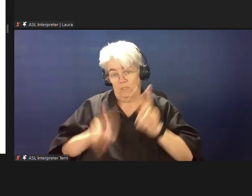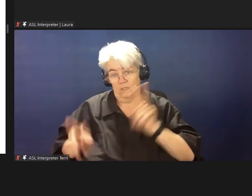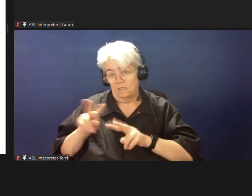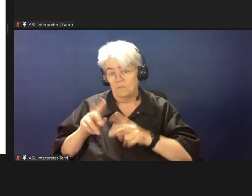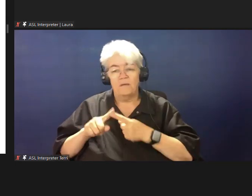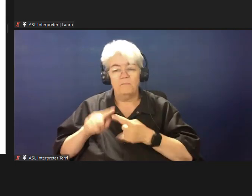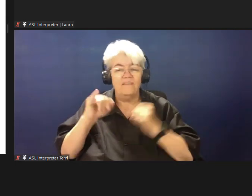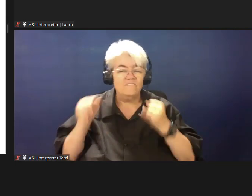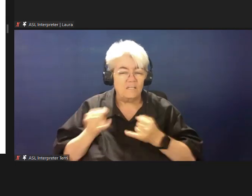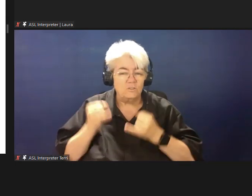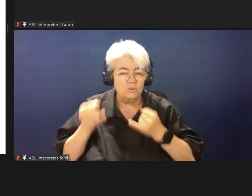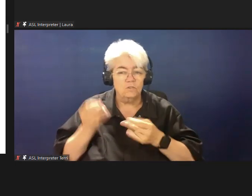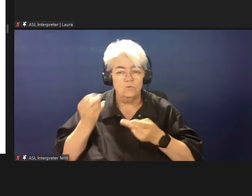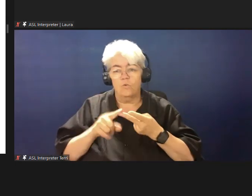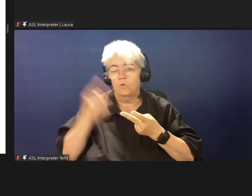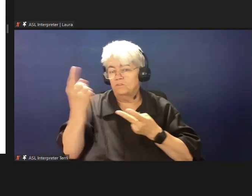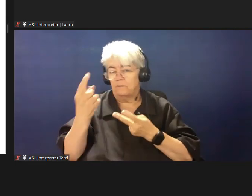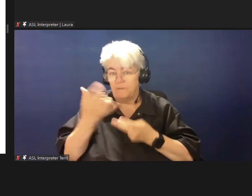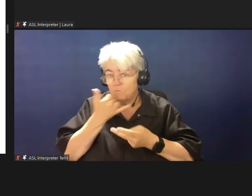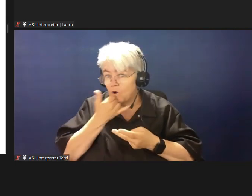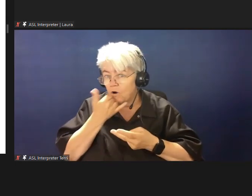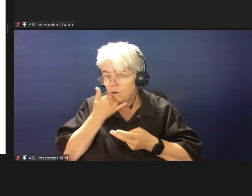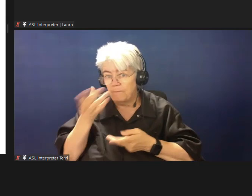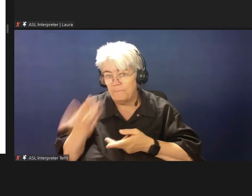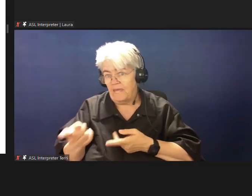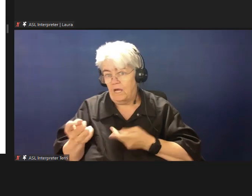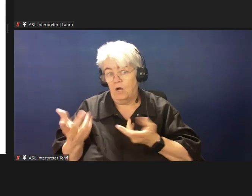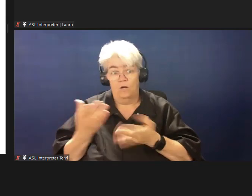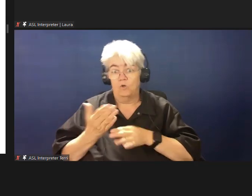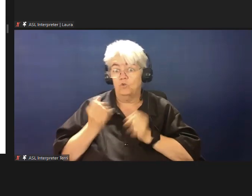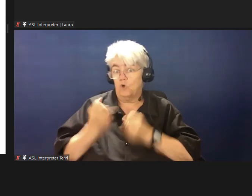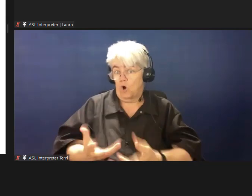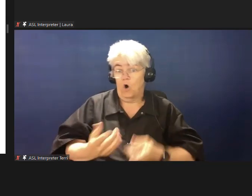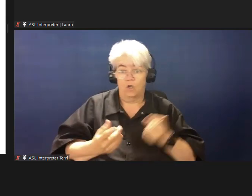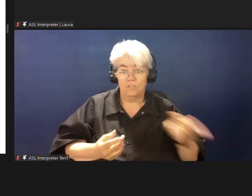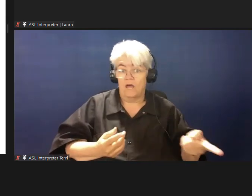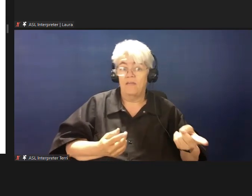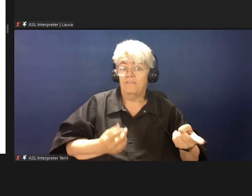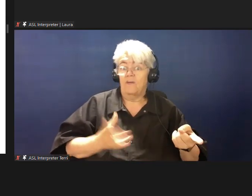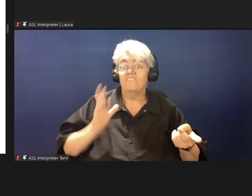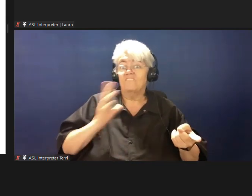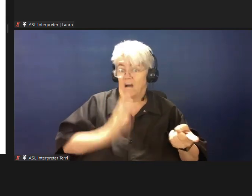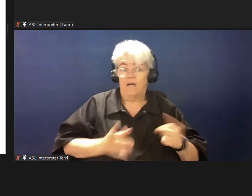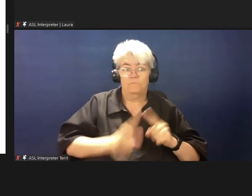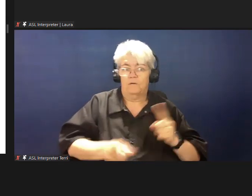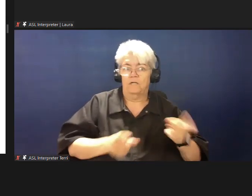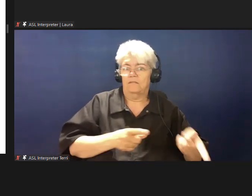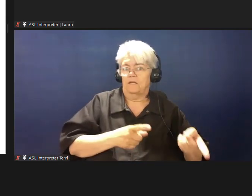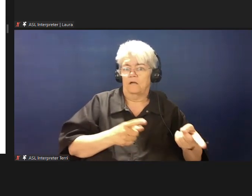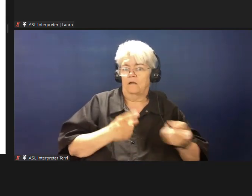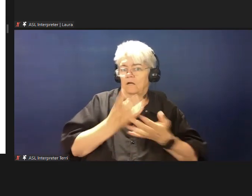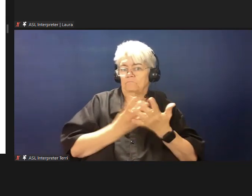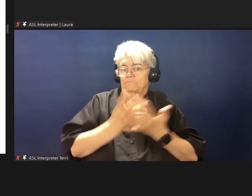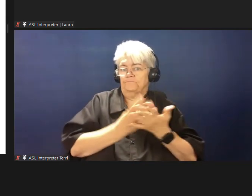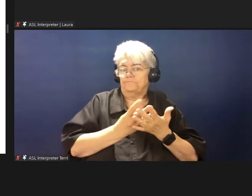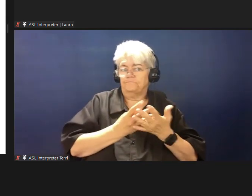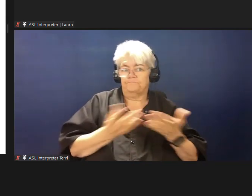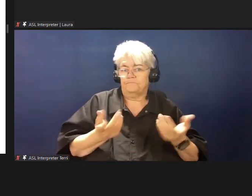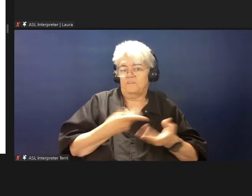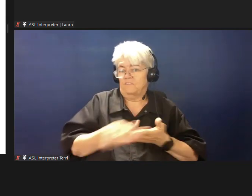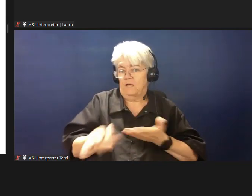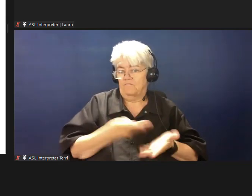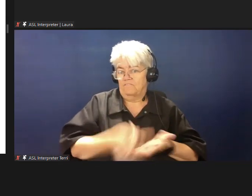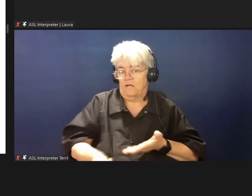middle ear health-related problem that may have prevented the child from passing the screening on either ear during your first 2